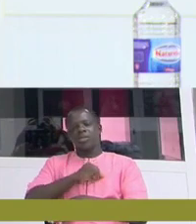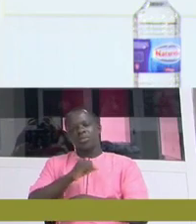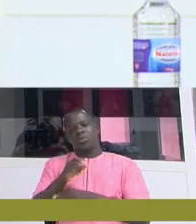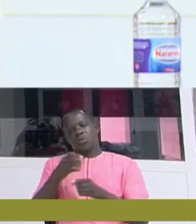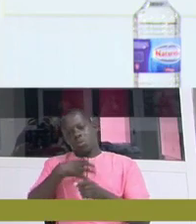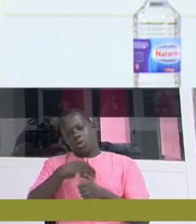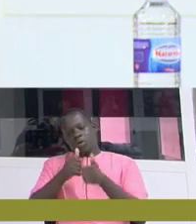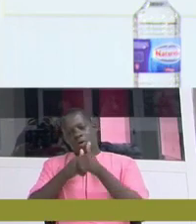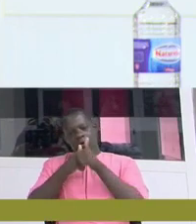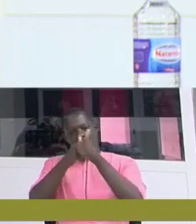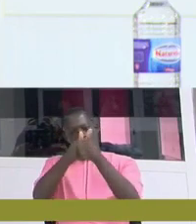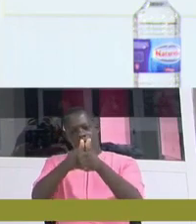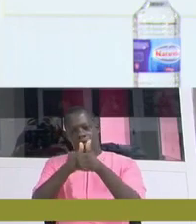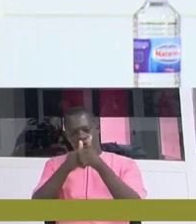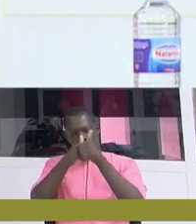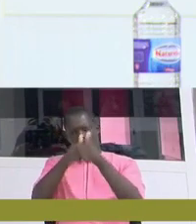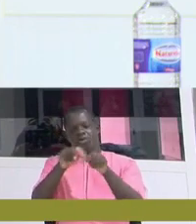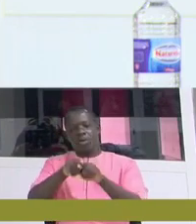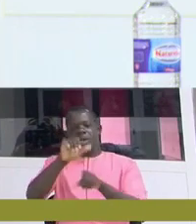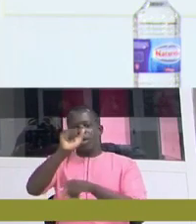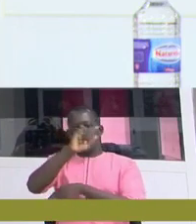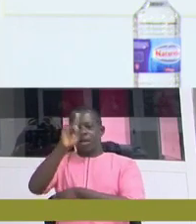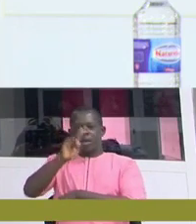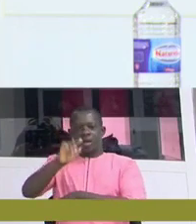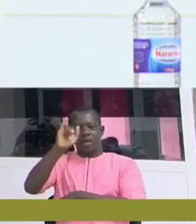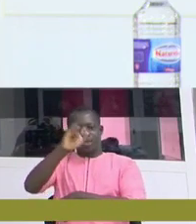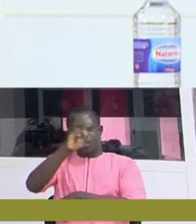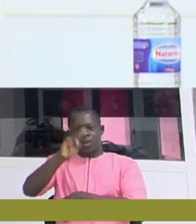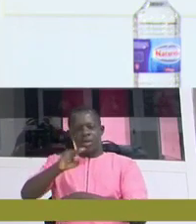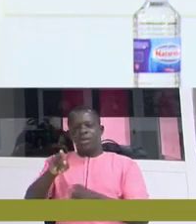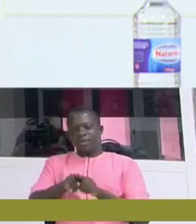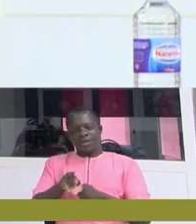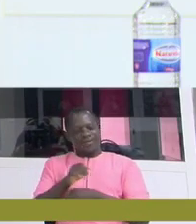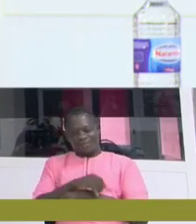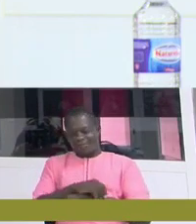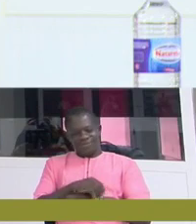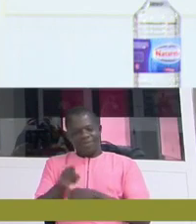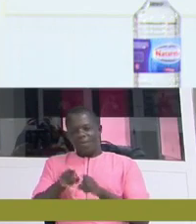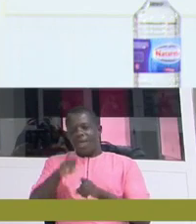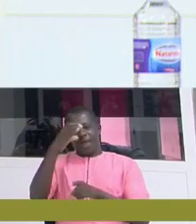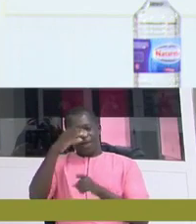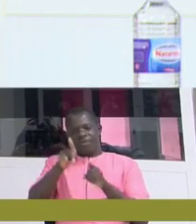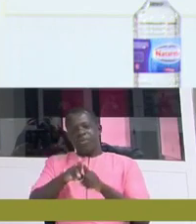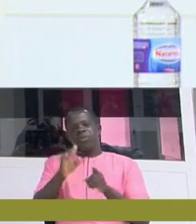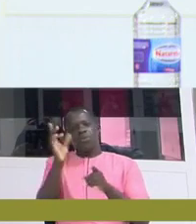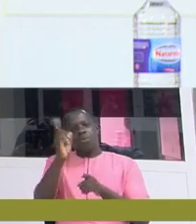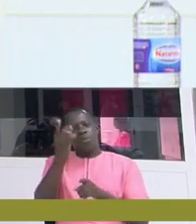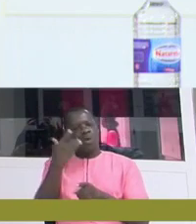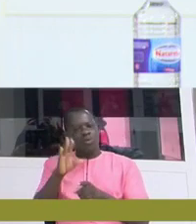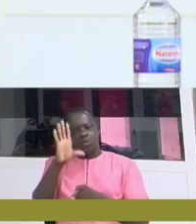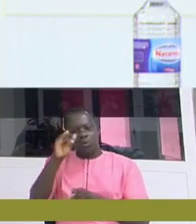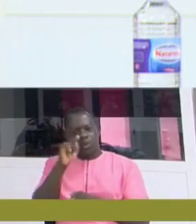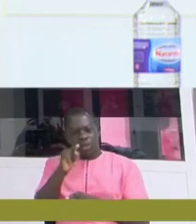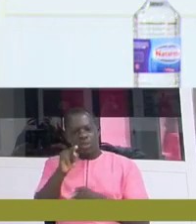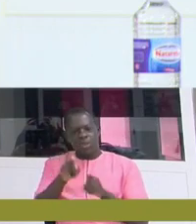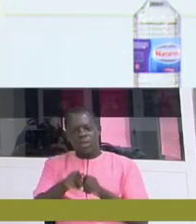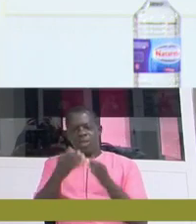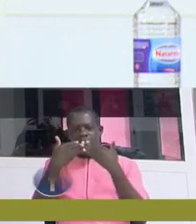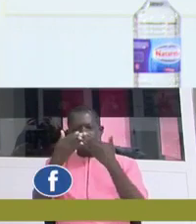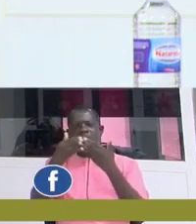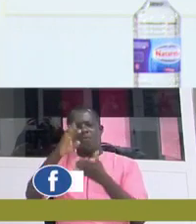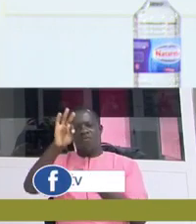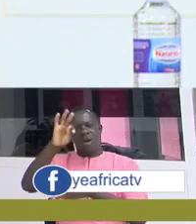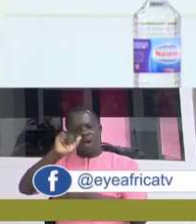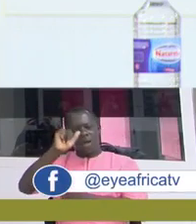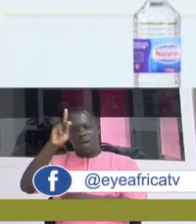said to him, I'm here, I'm coming, I always come up to assist. Akungujija. He shook his head. Kabila akungujija. After he shook his head. Ngai Fakaba. I said